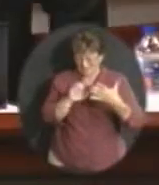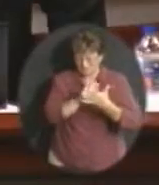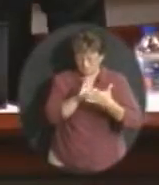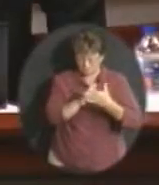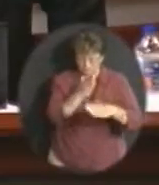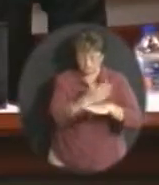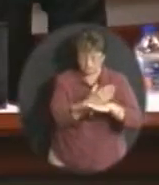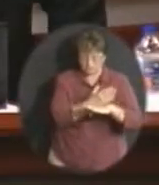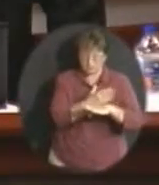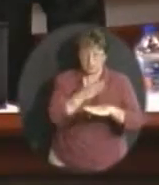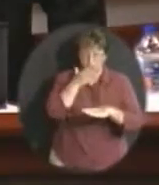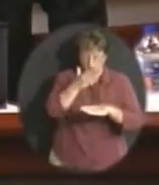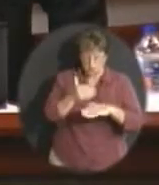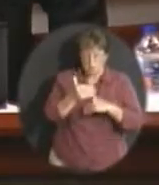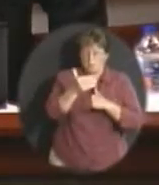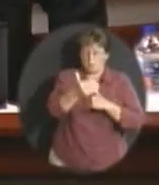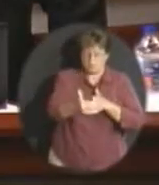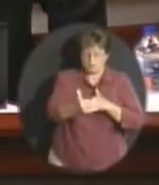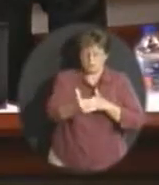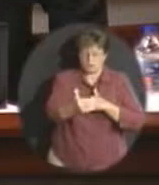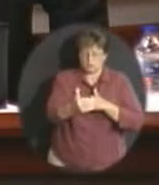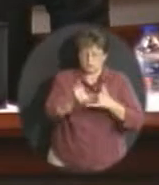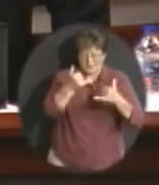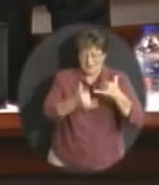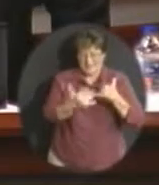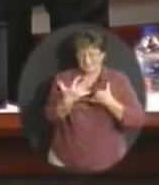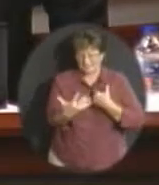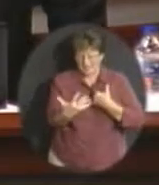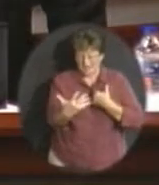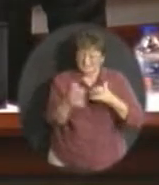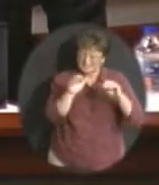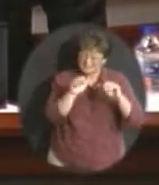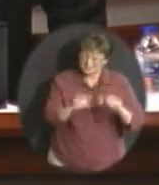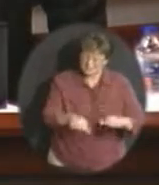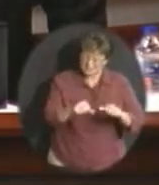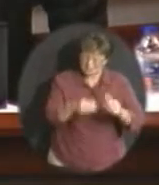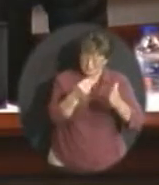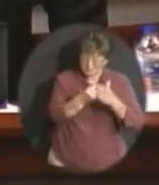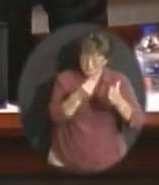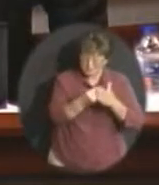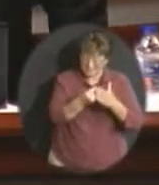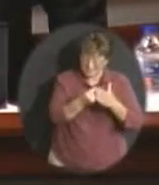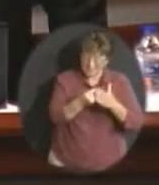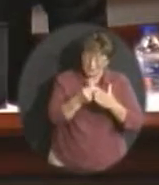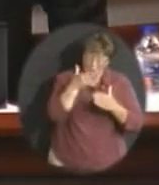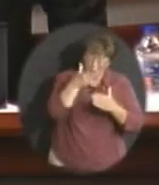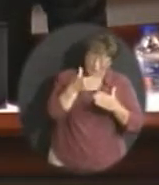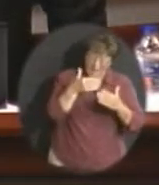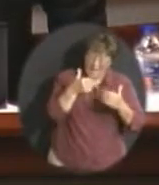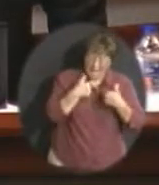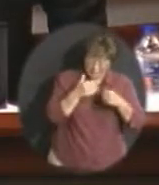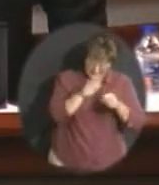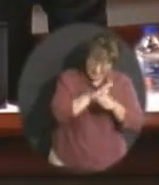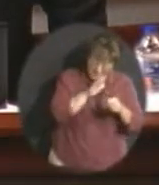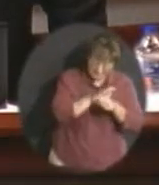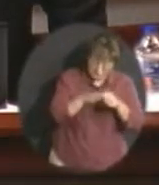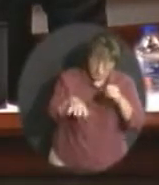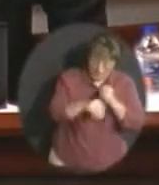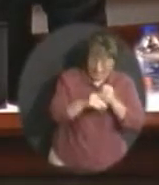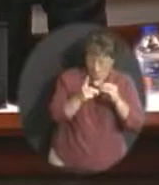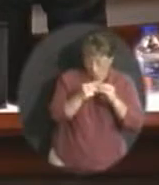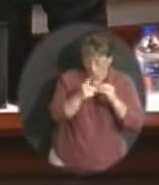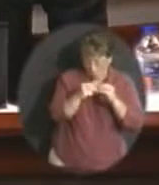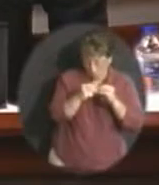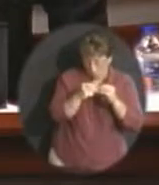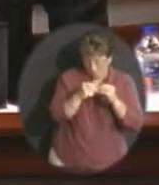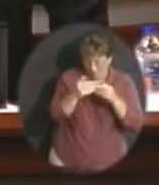lend some efficiency to the cost and the construction. It's possible that we might even squeak out enough that we could pick up one more in the